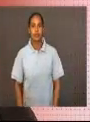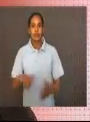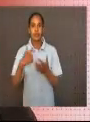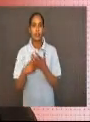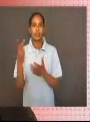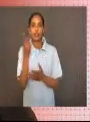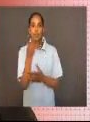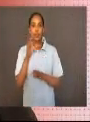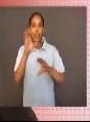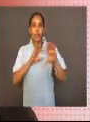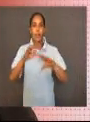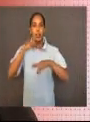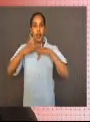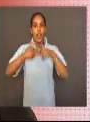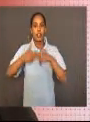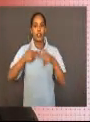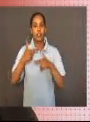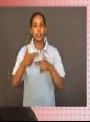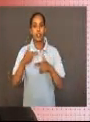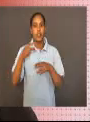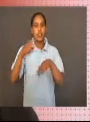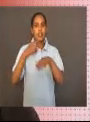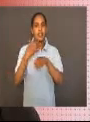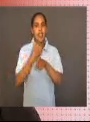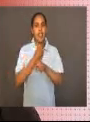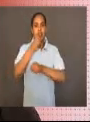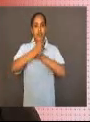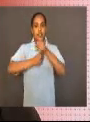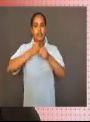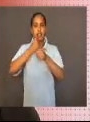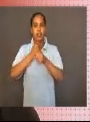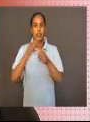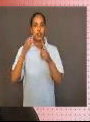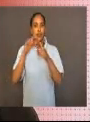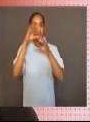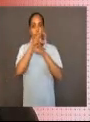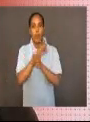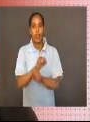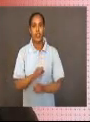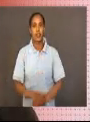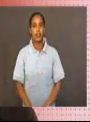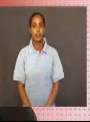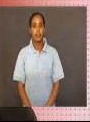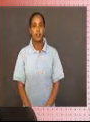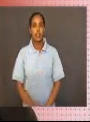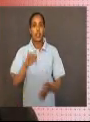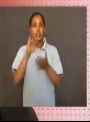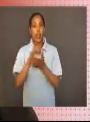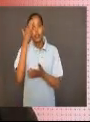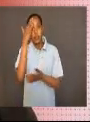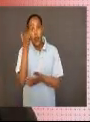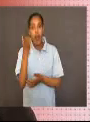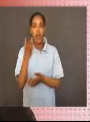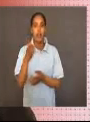These two chemical reactions take years to complete. That is